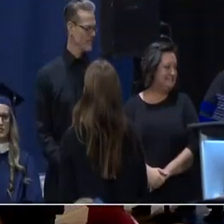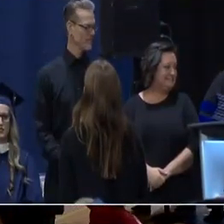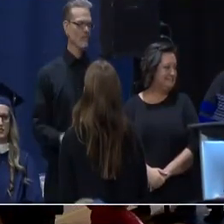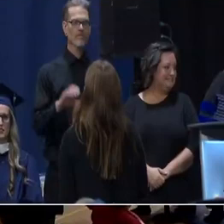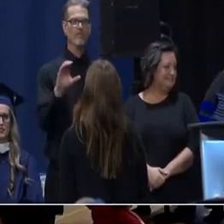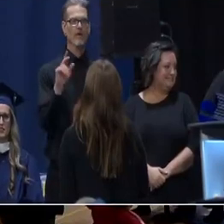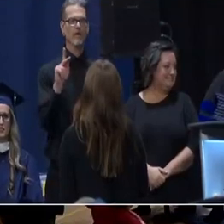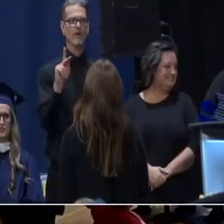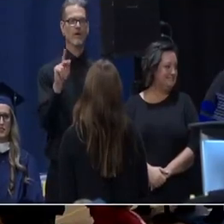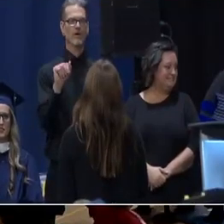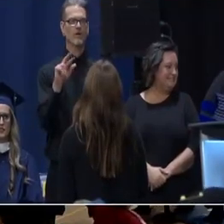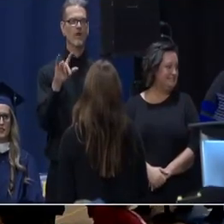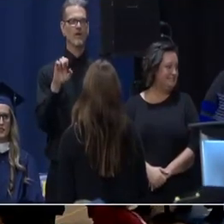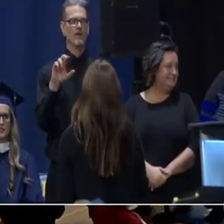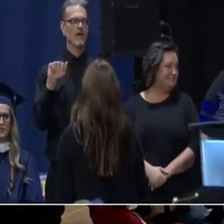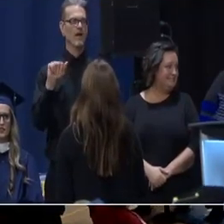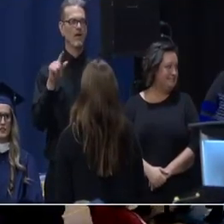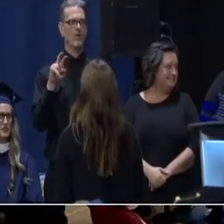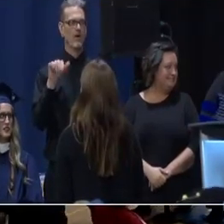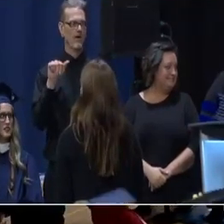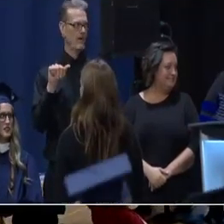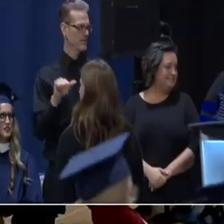Carly Arguello.